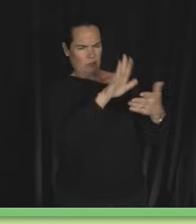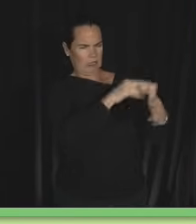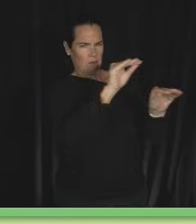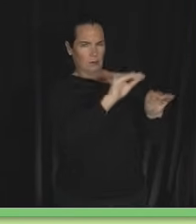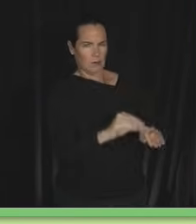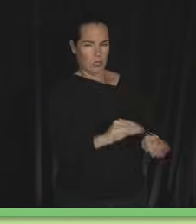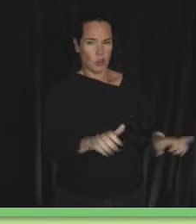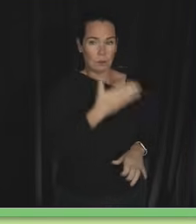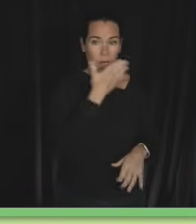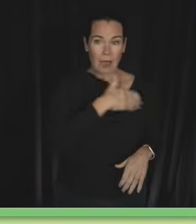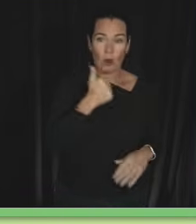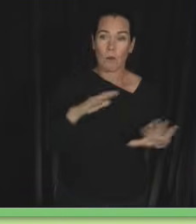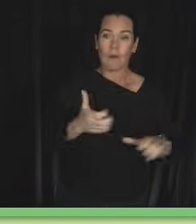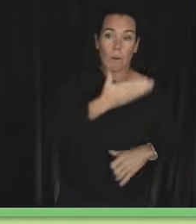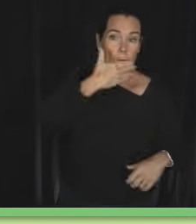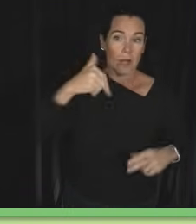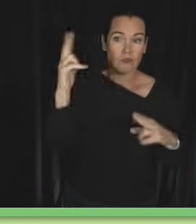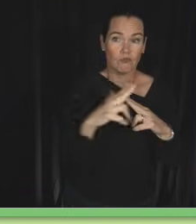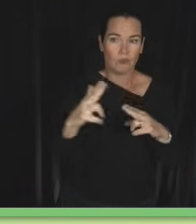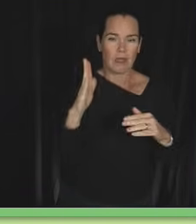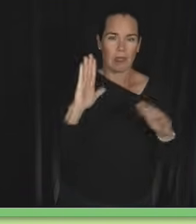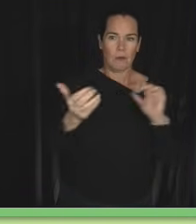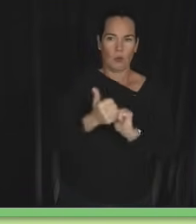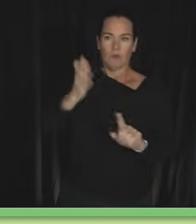higher performance than ever before.